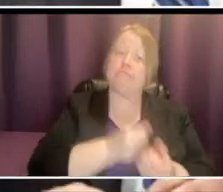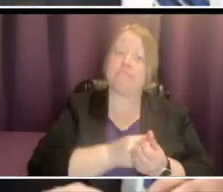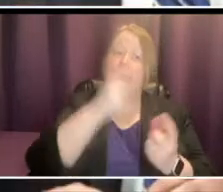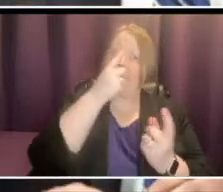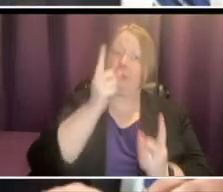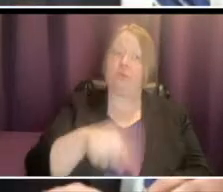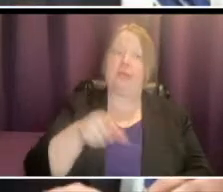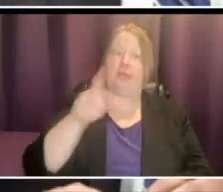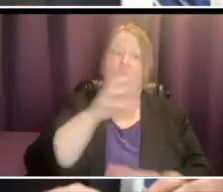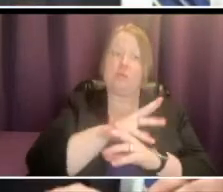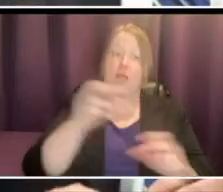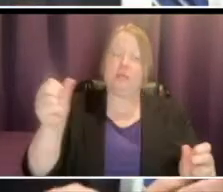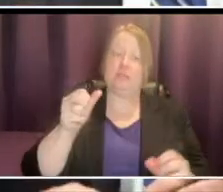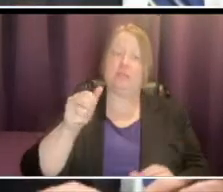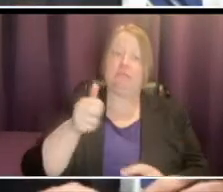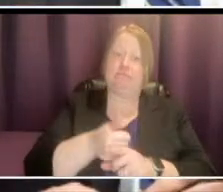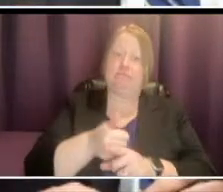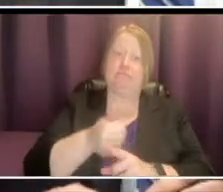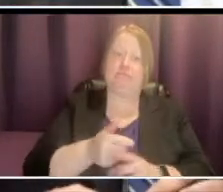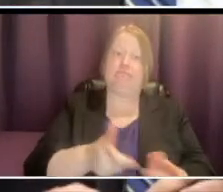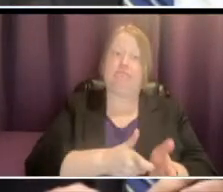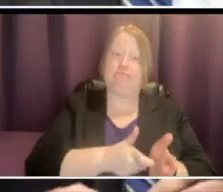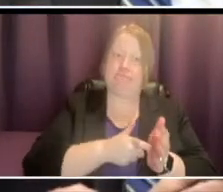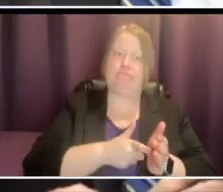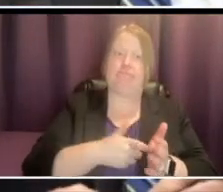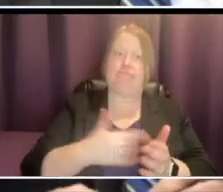is obligated to abide by the rulings of the courts.